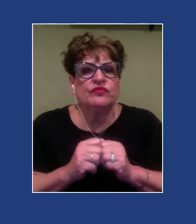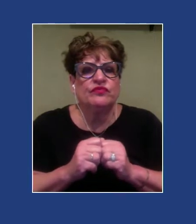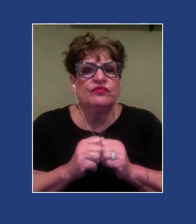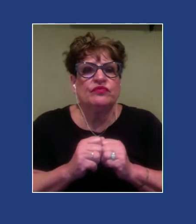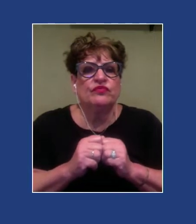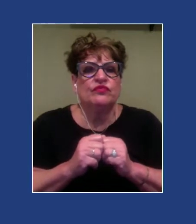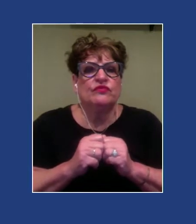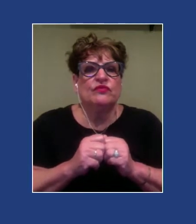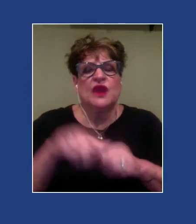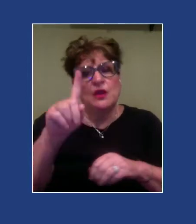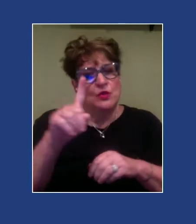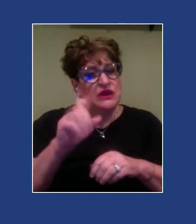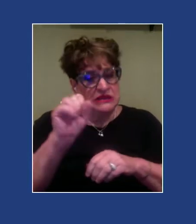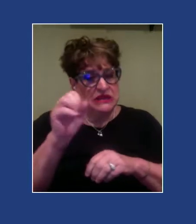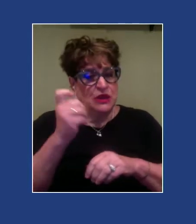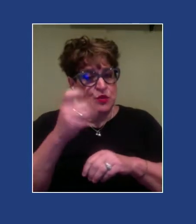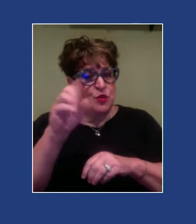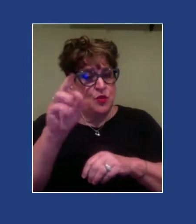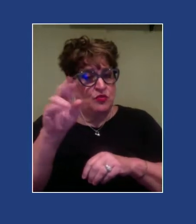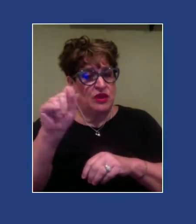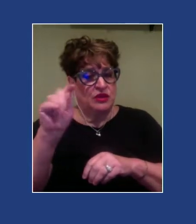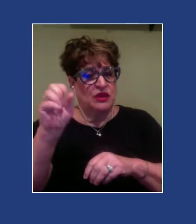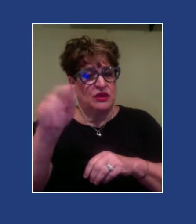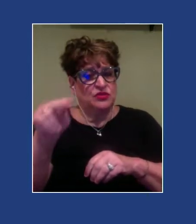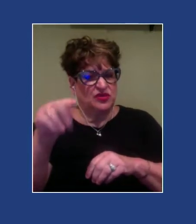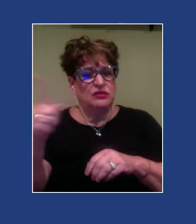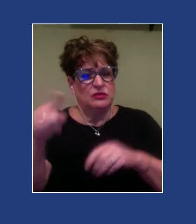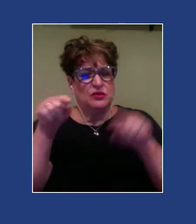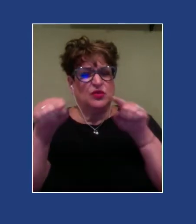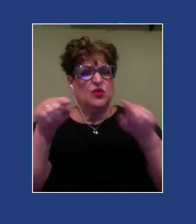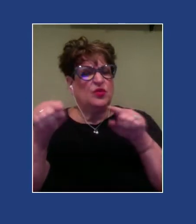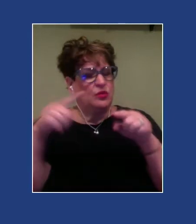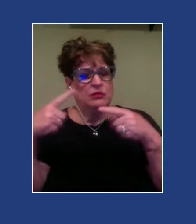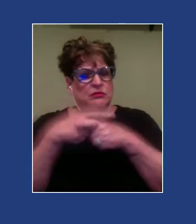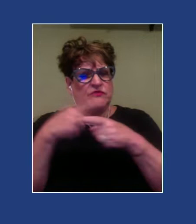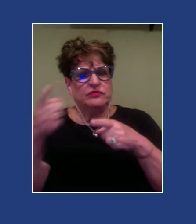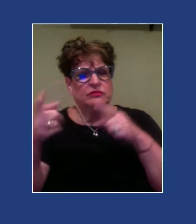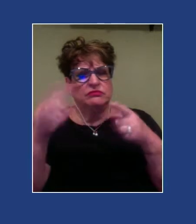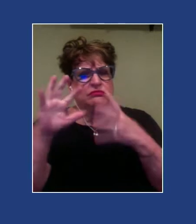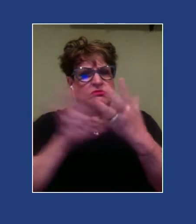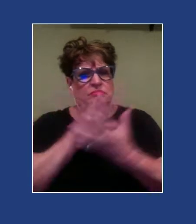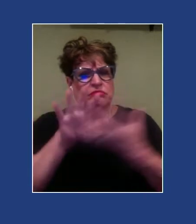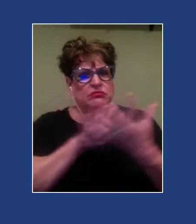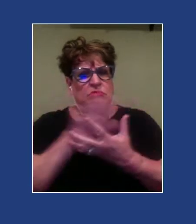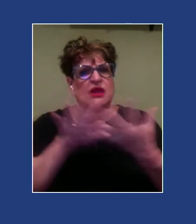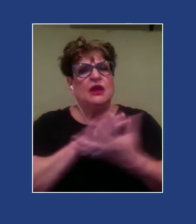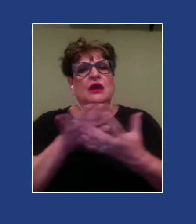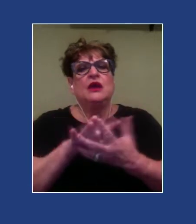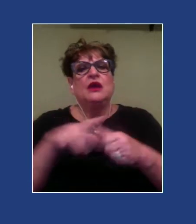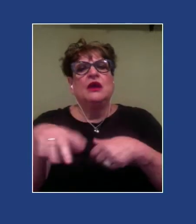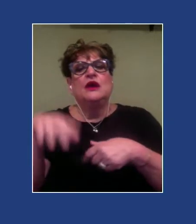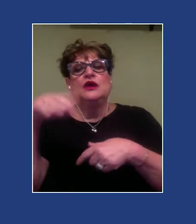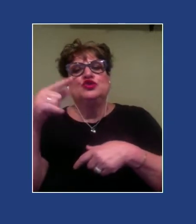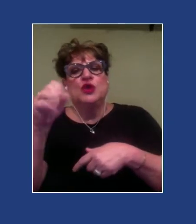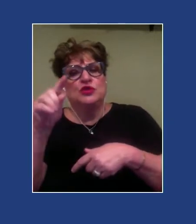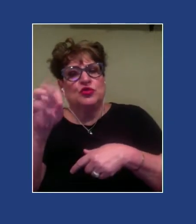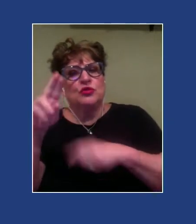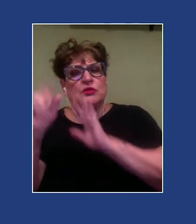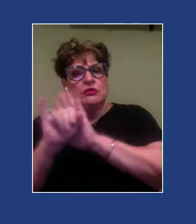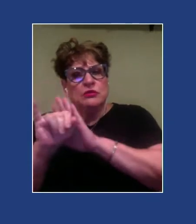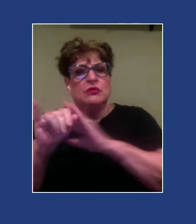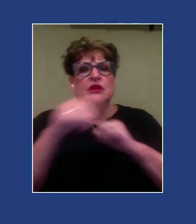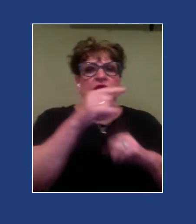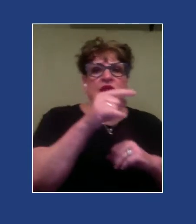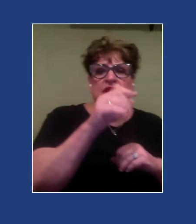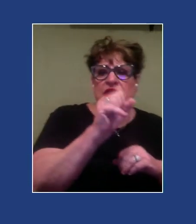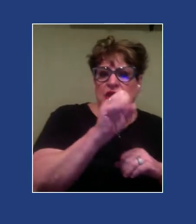A word about sexual orientation, just because the two are often conflated. Gender identity and sexual orientation are two different concepts, two different